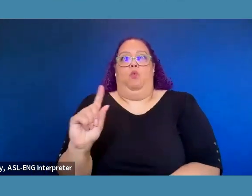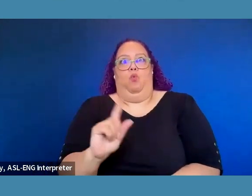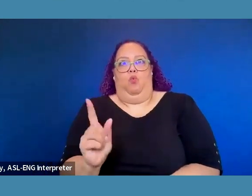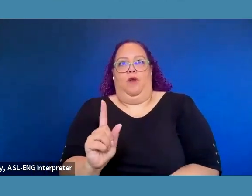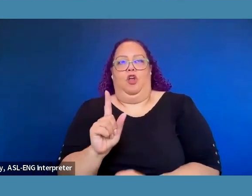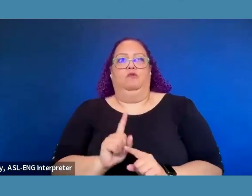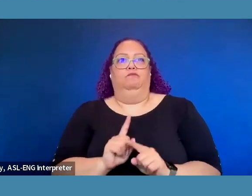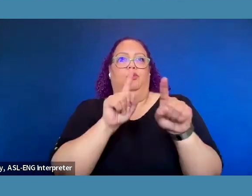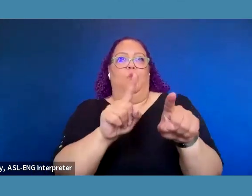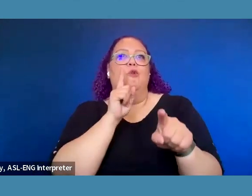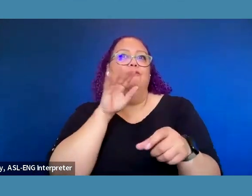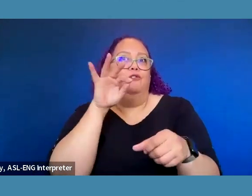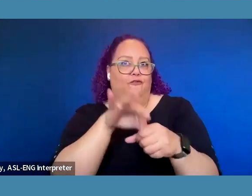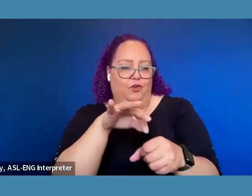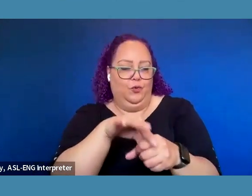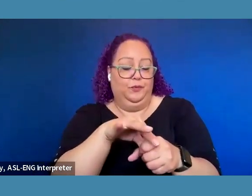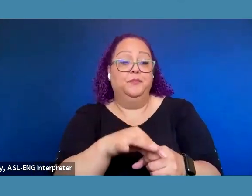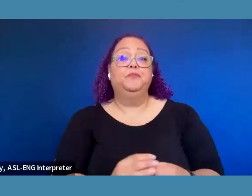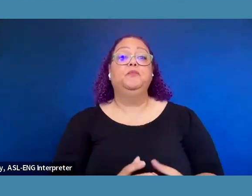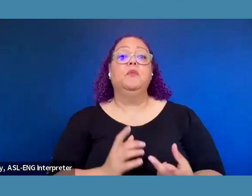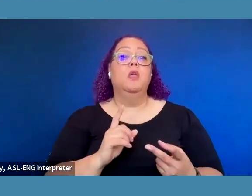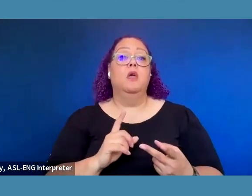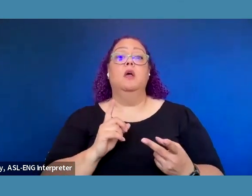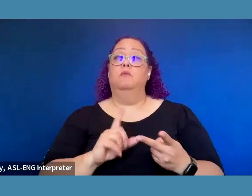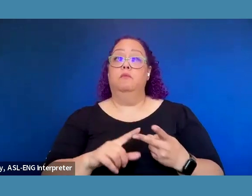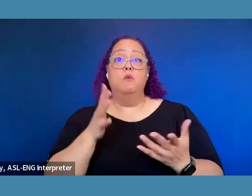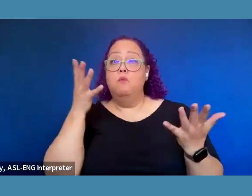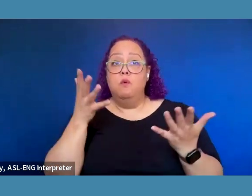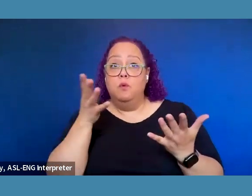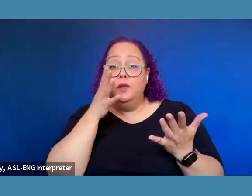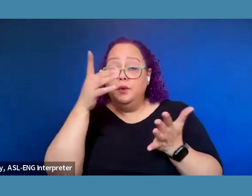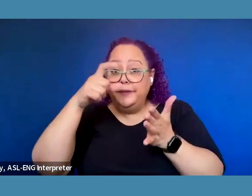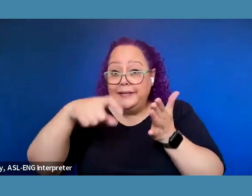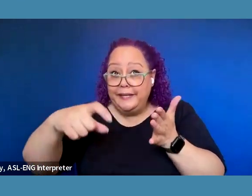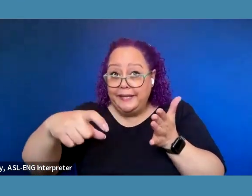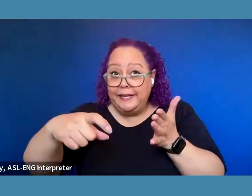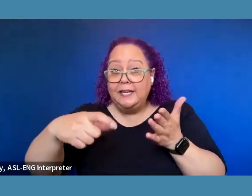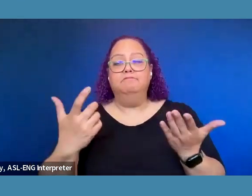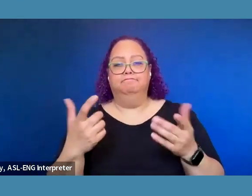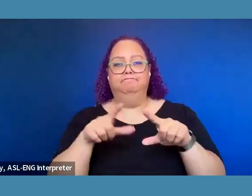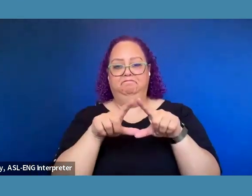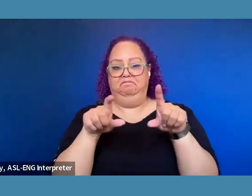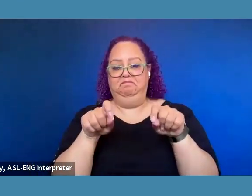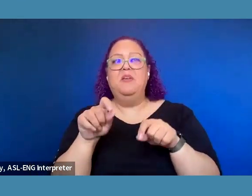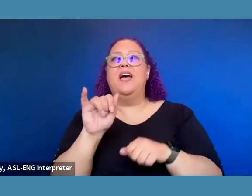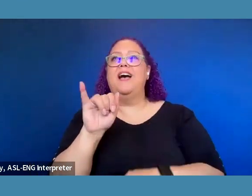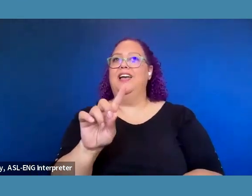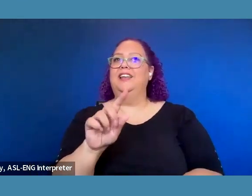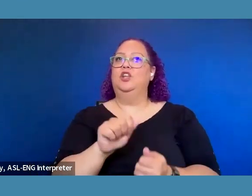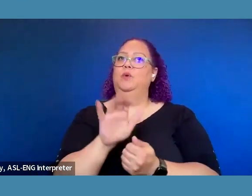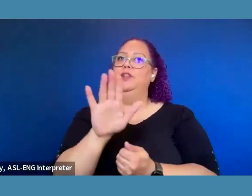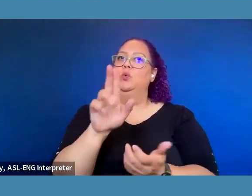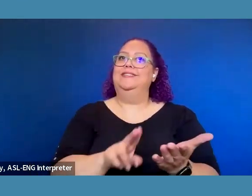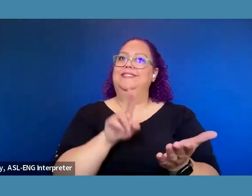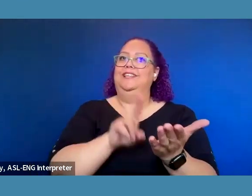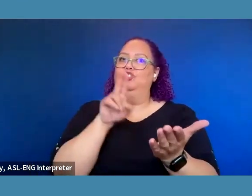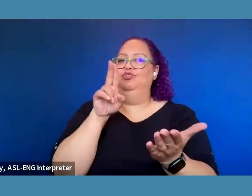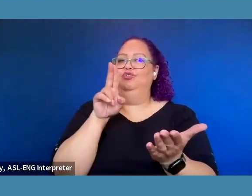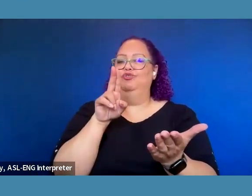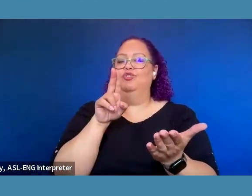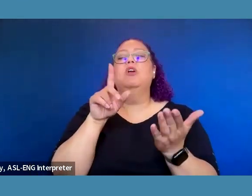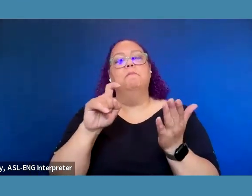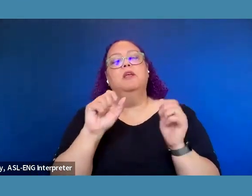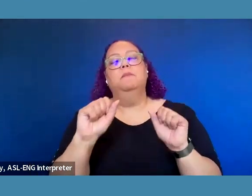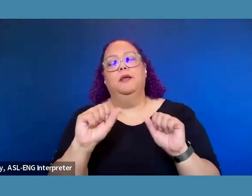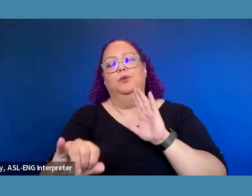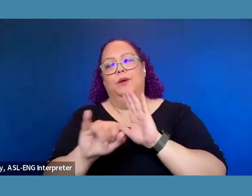need is an ID that has your signature on it. So they need to be able to identify you. And we're going